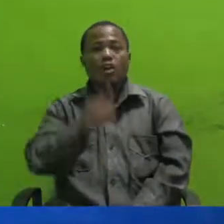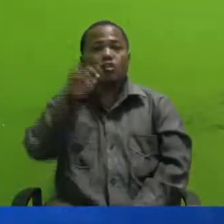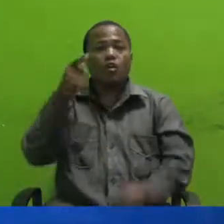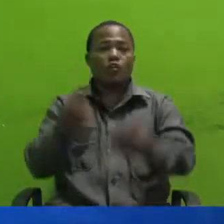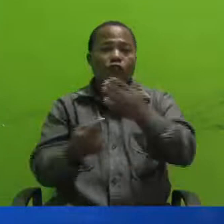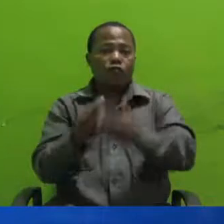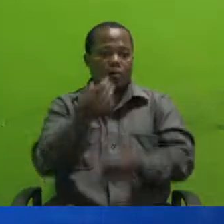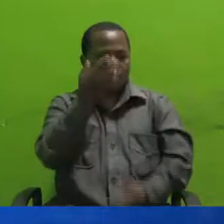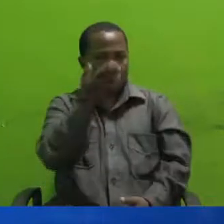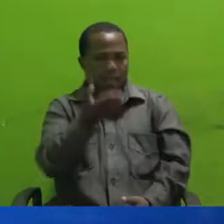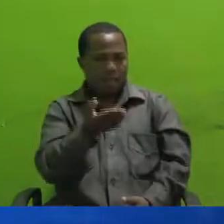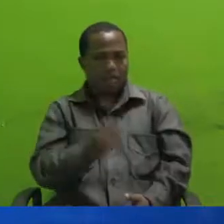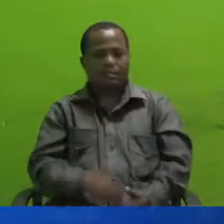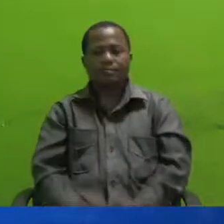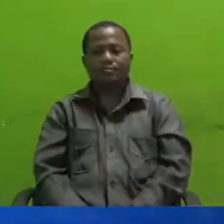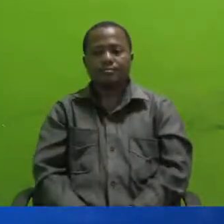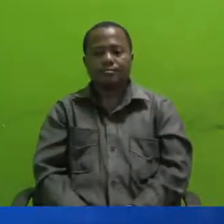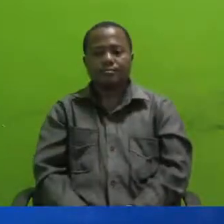So from here